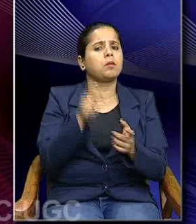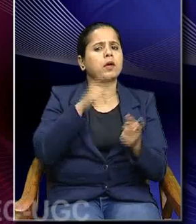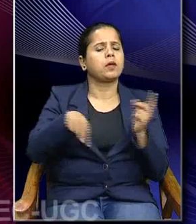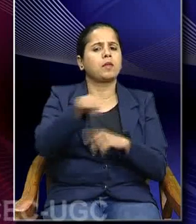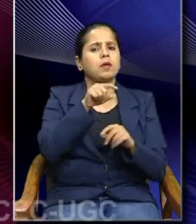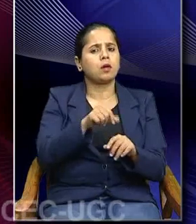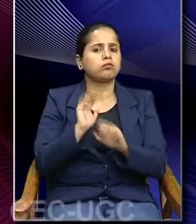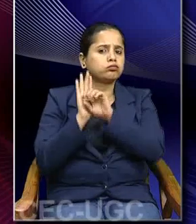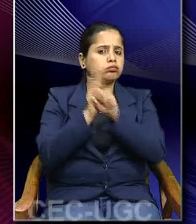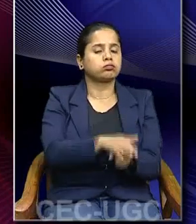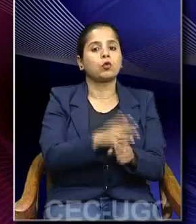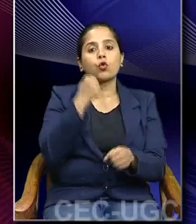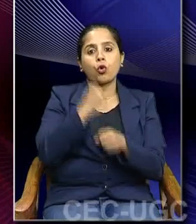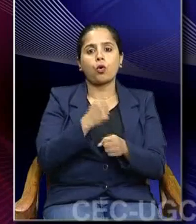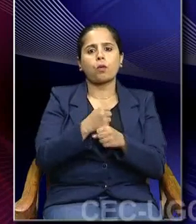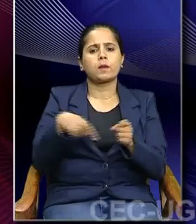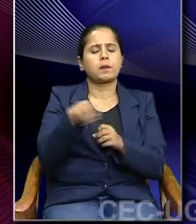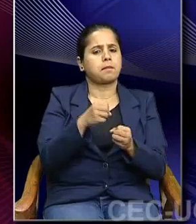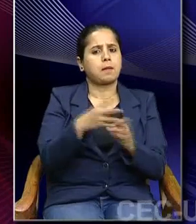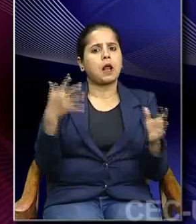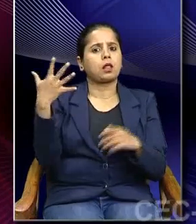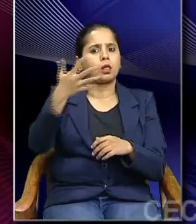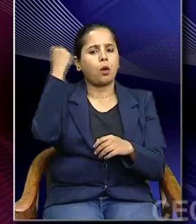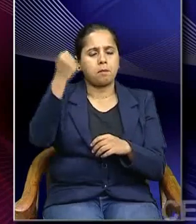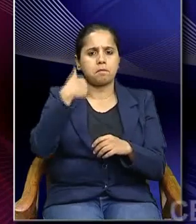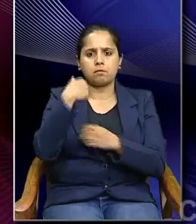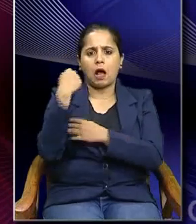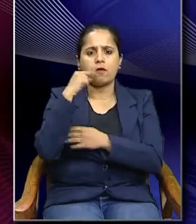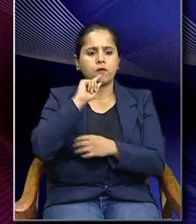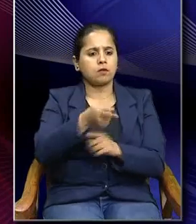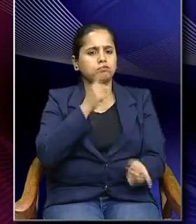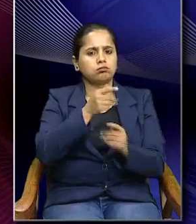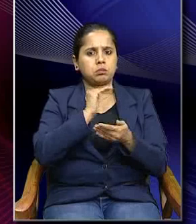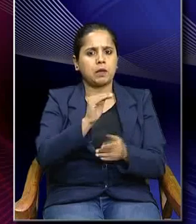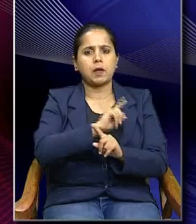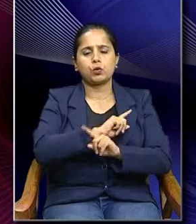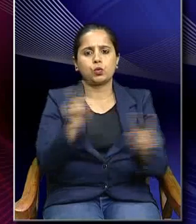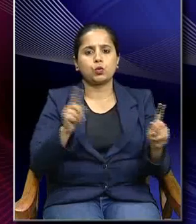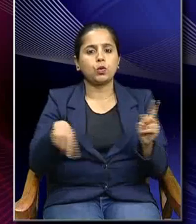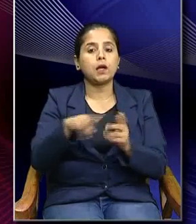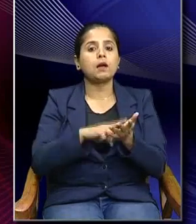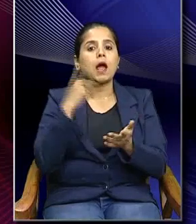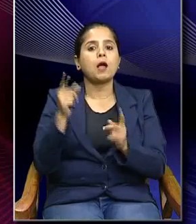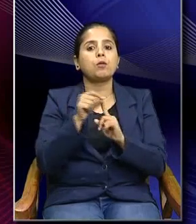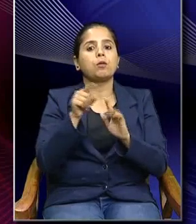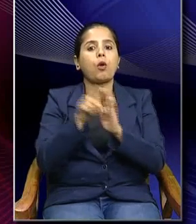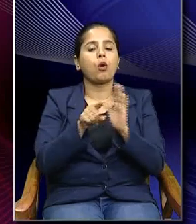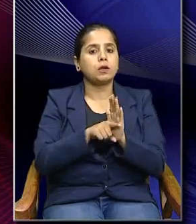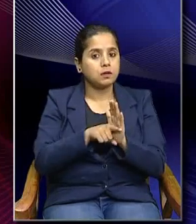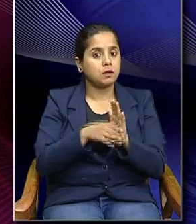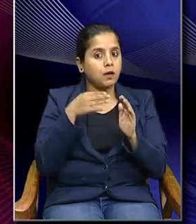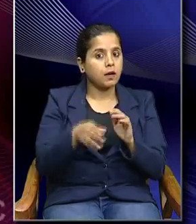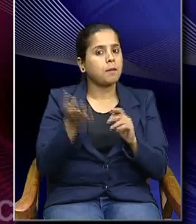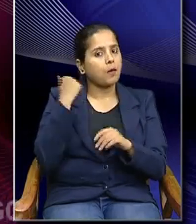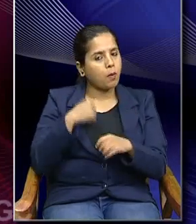suppressed, with government assuming enormous authoritarian power. And this is when the National Population Policy